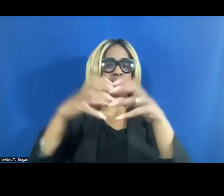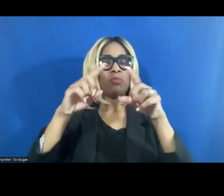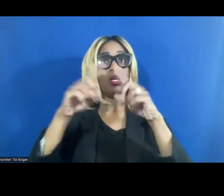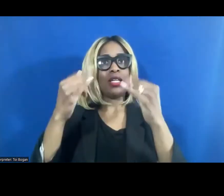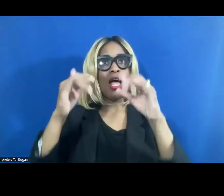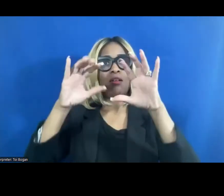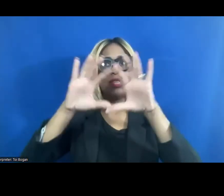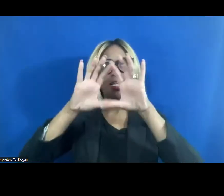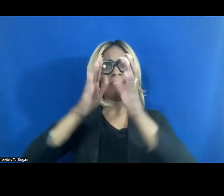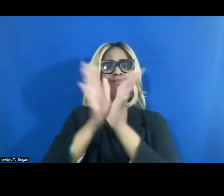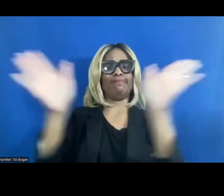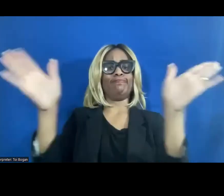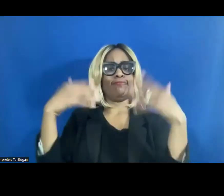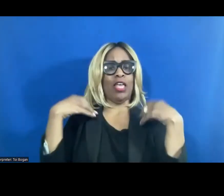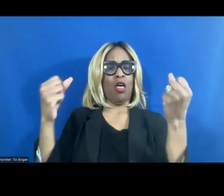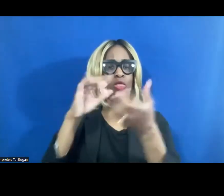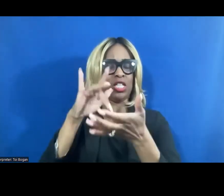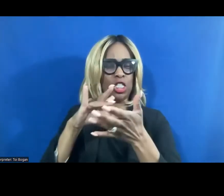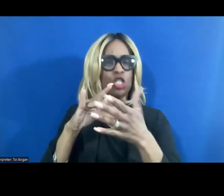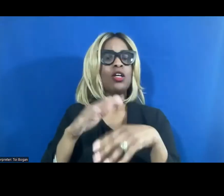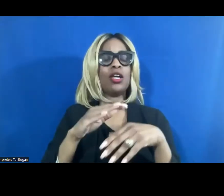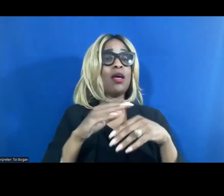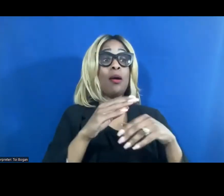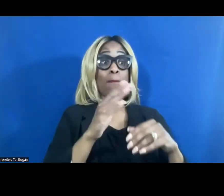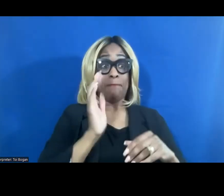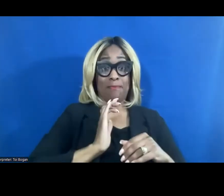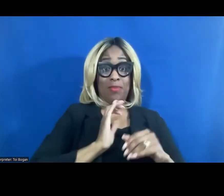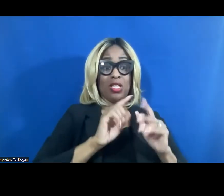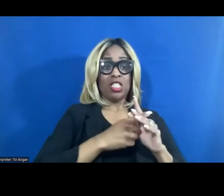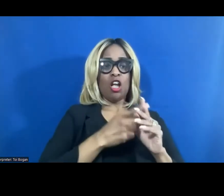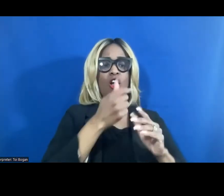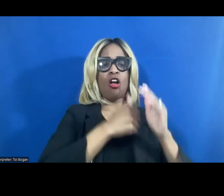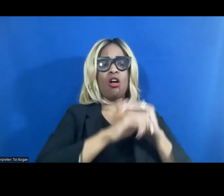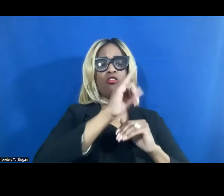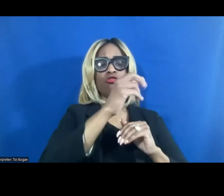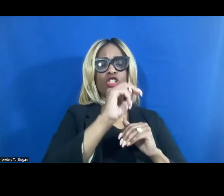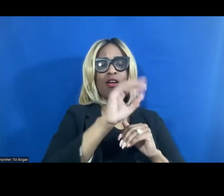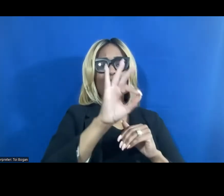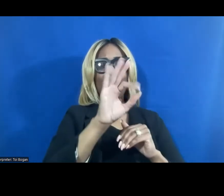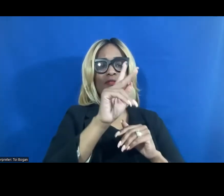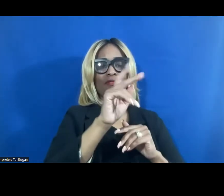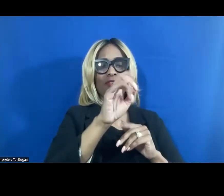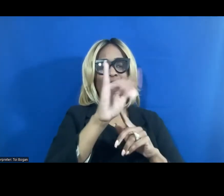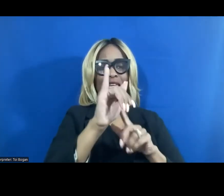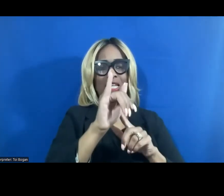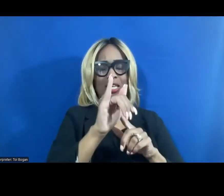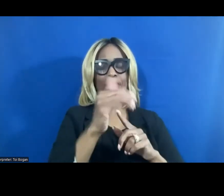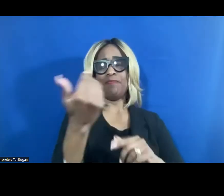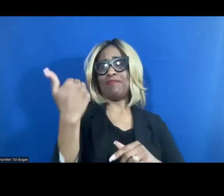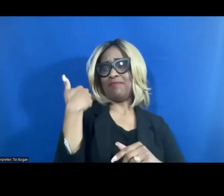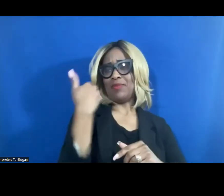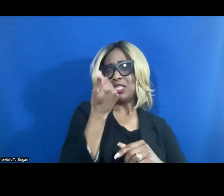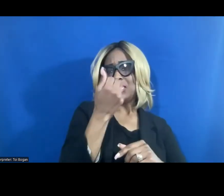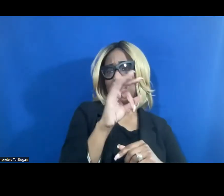of health centers, first started under the John F. Kennedy administration. So back in